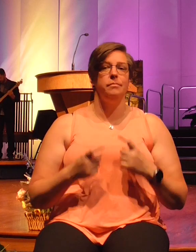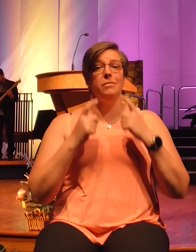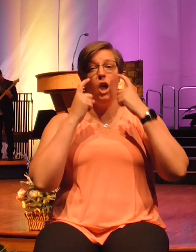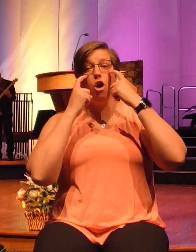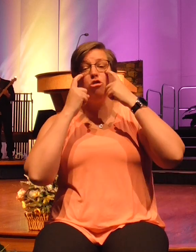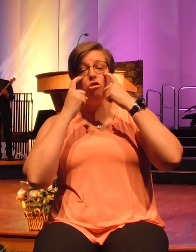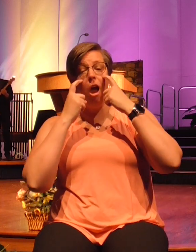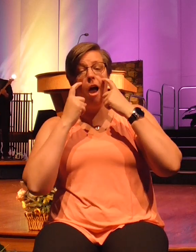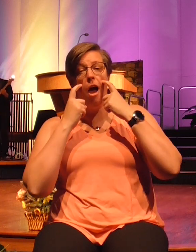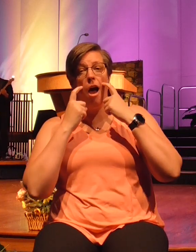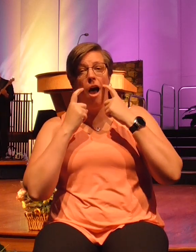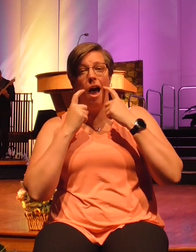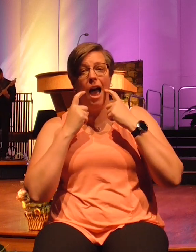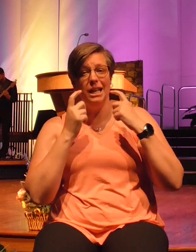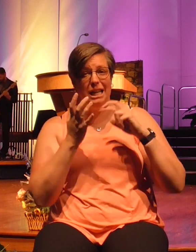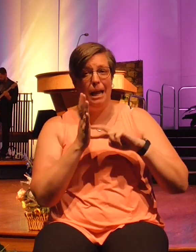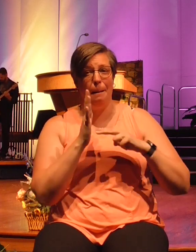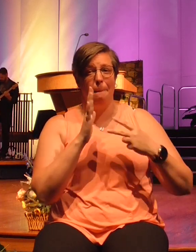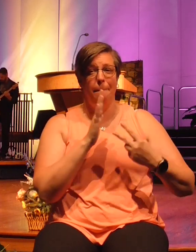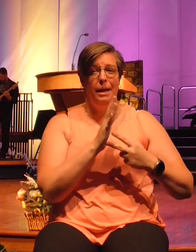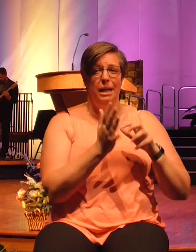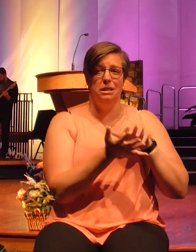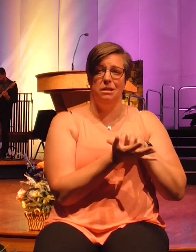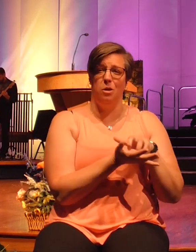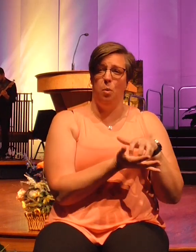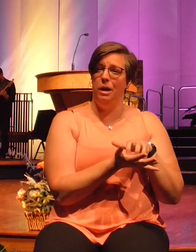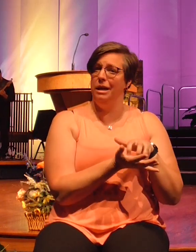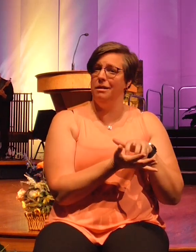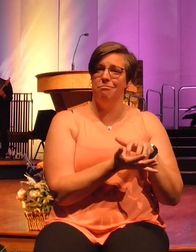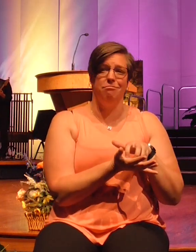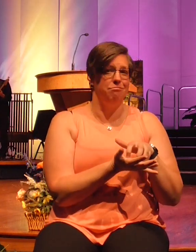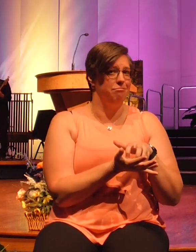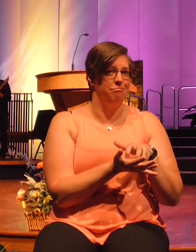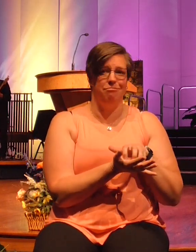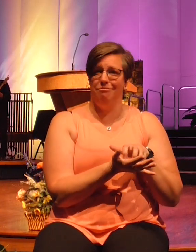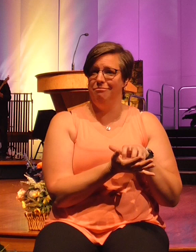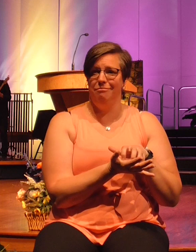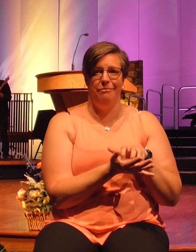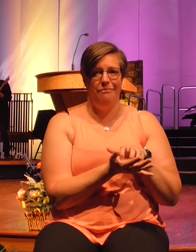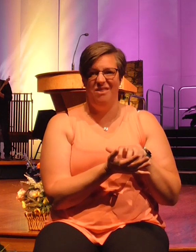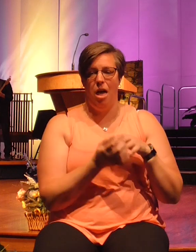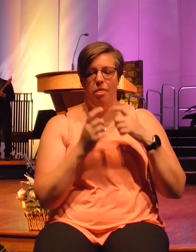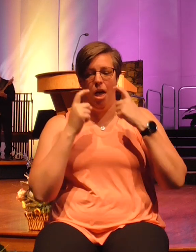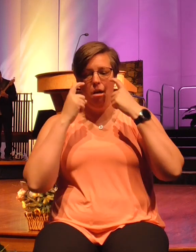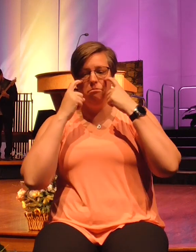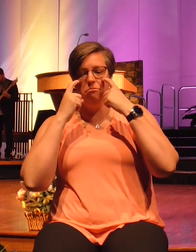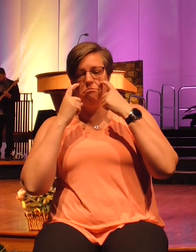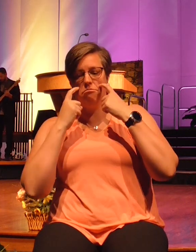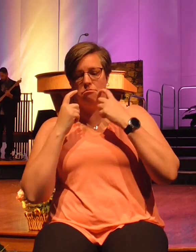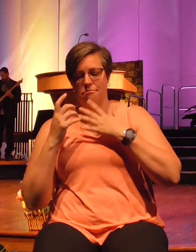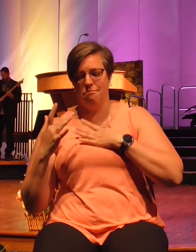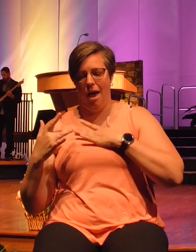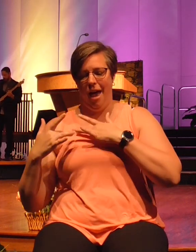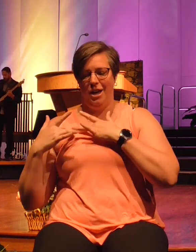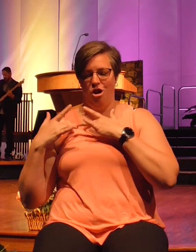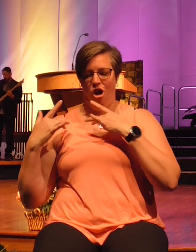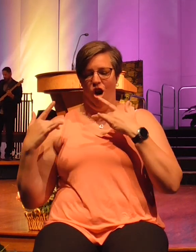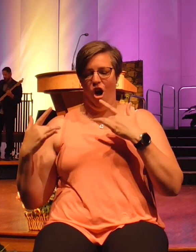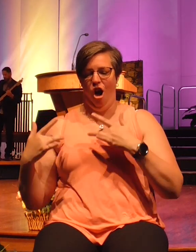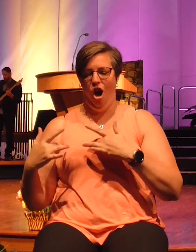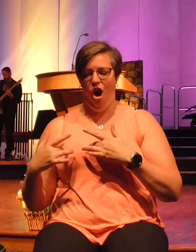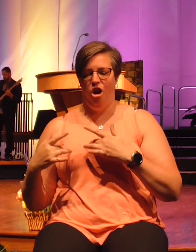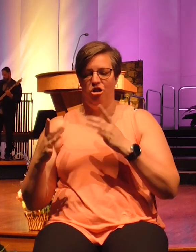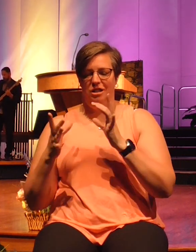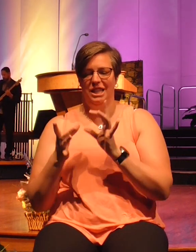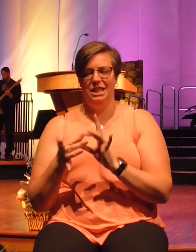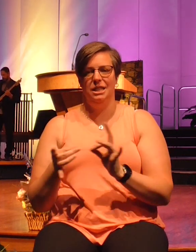Crying doesn't make me weak, it's my heart just trying